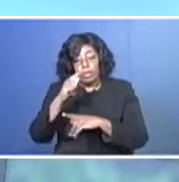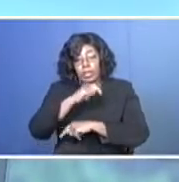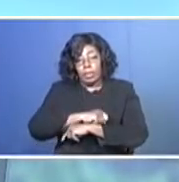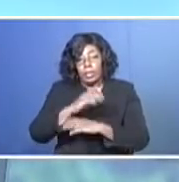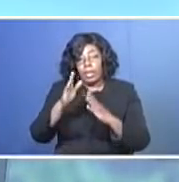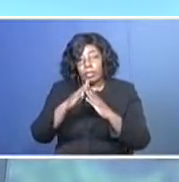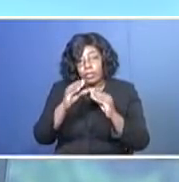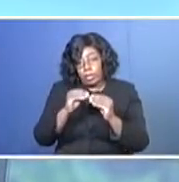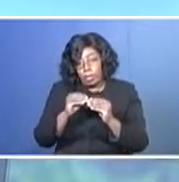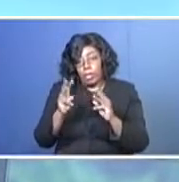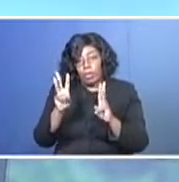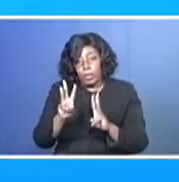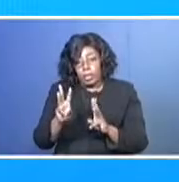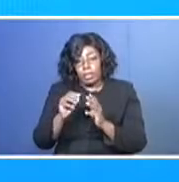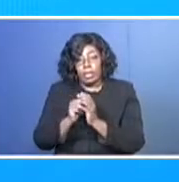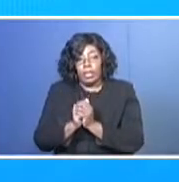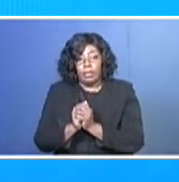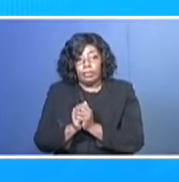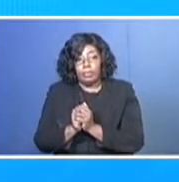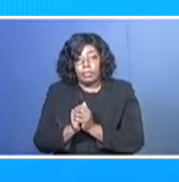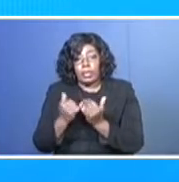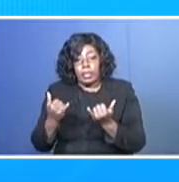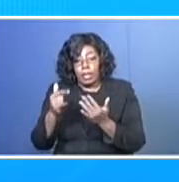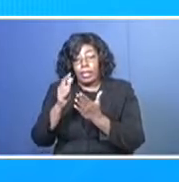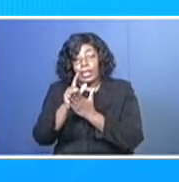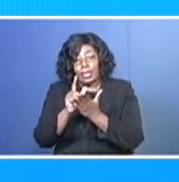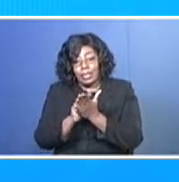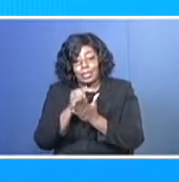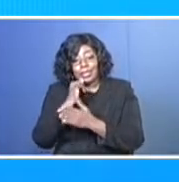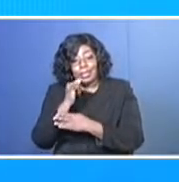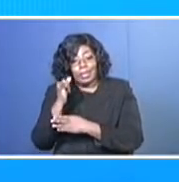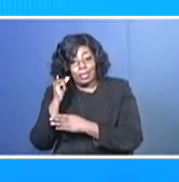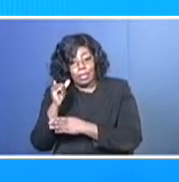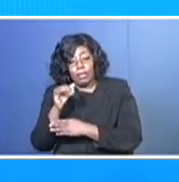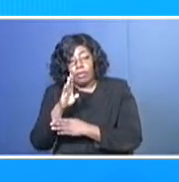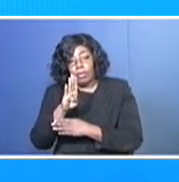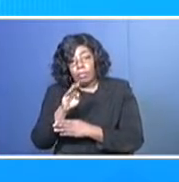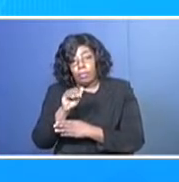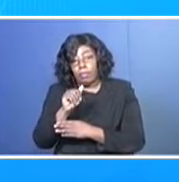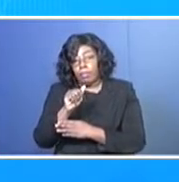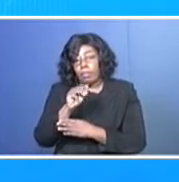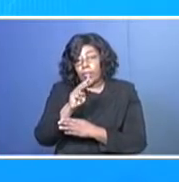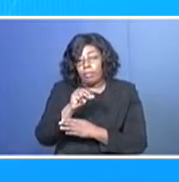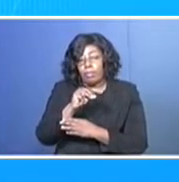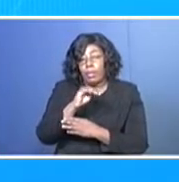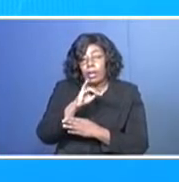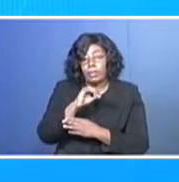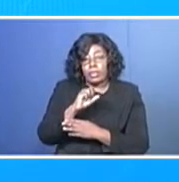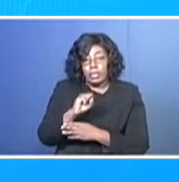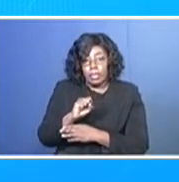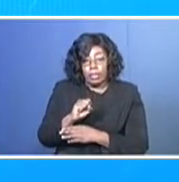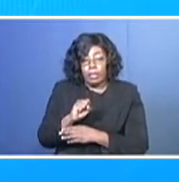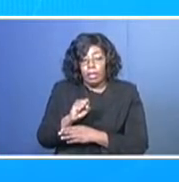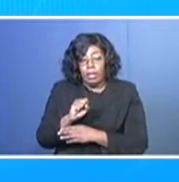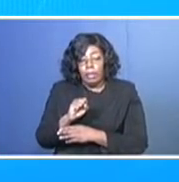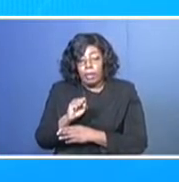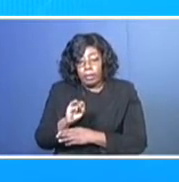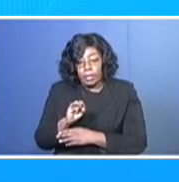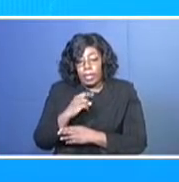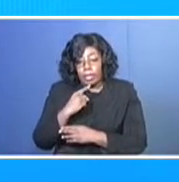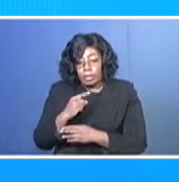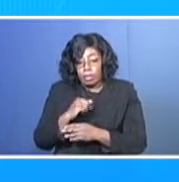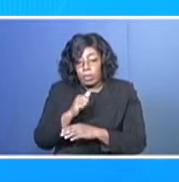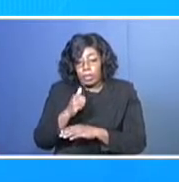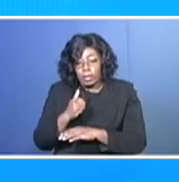Wednesday. The BAMSI legislation yesterday, it was really created to provide for the establishment,